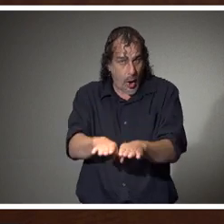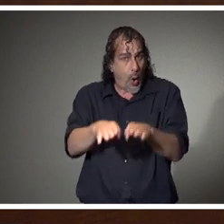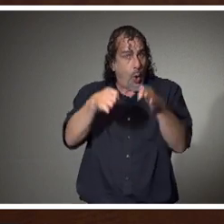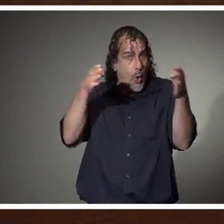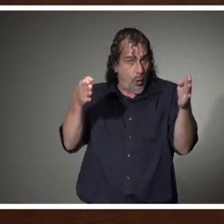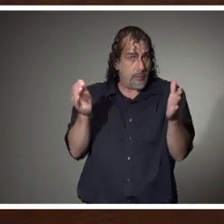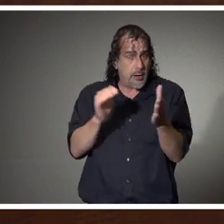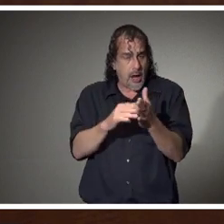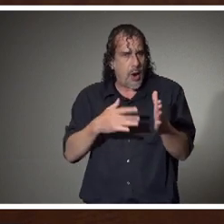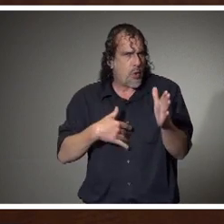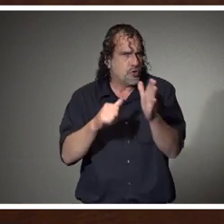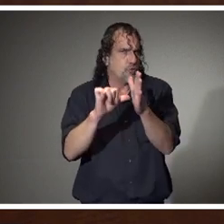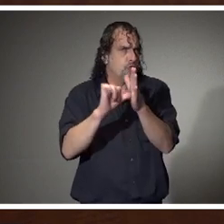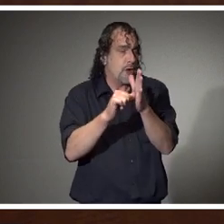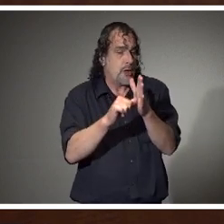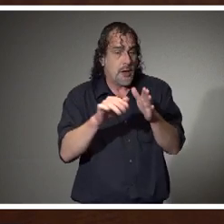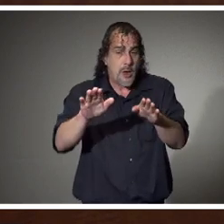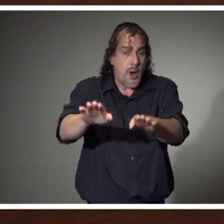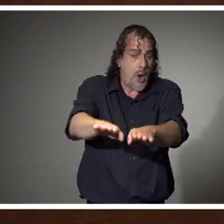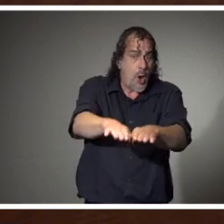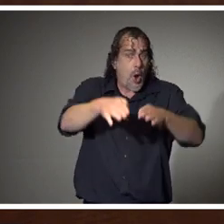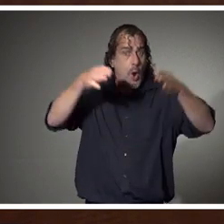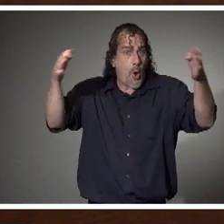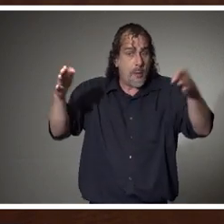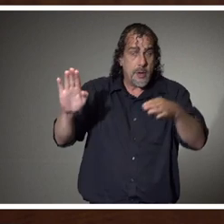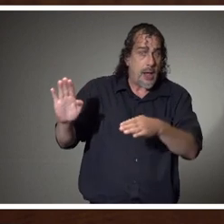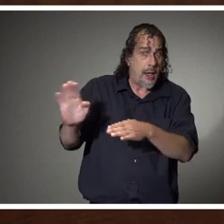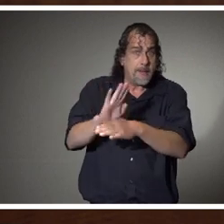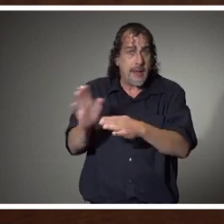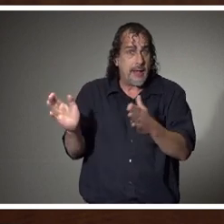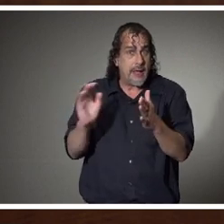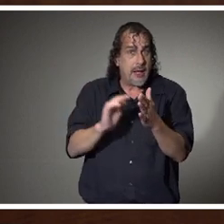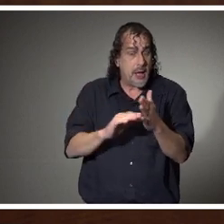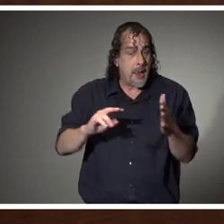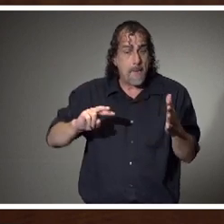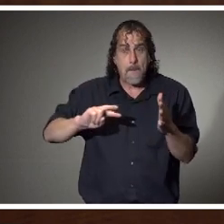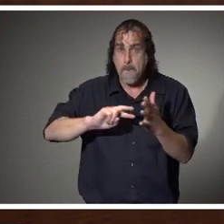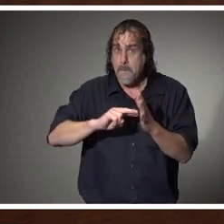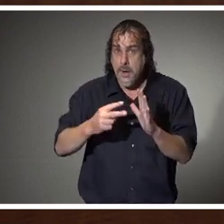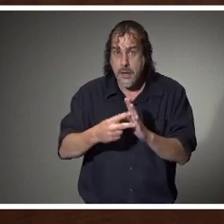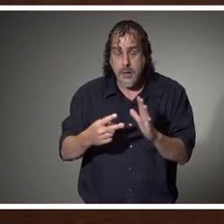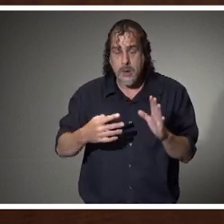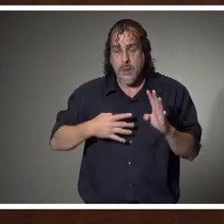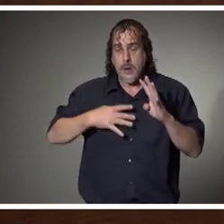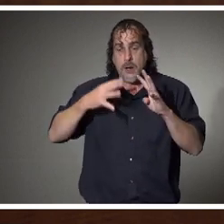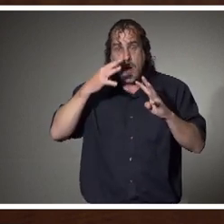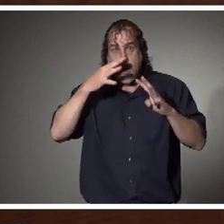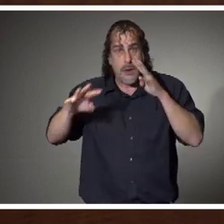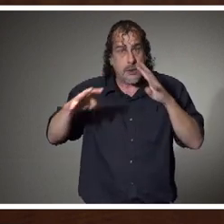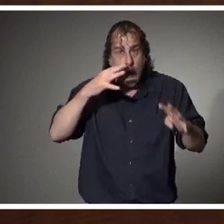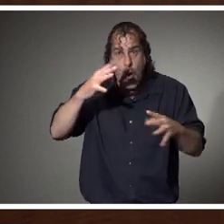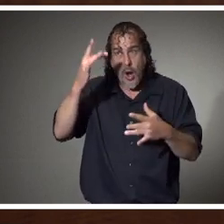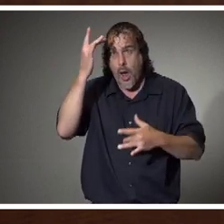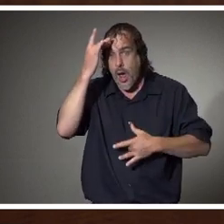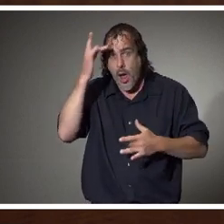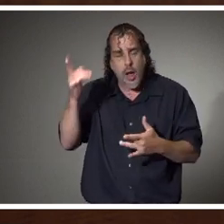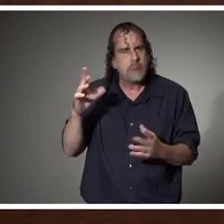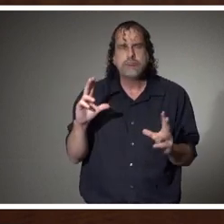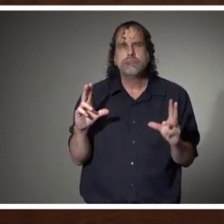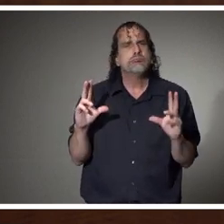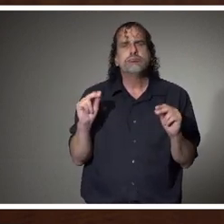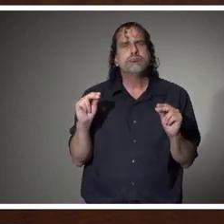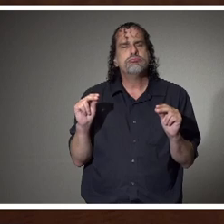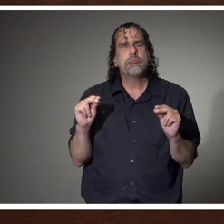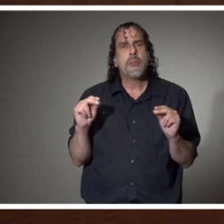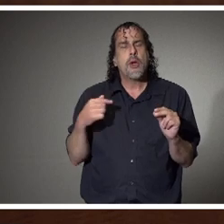this. Reopening the economy does not mean ignoring the virus. We